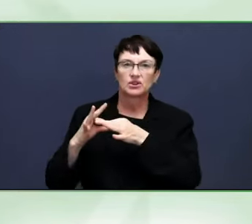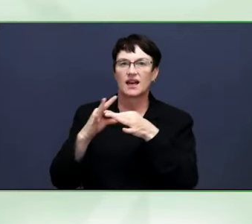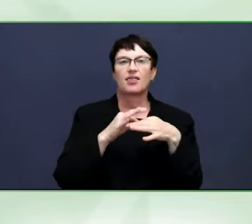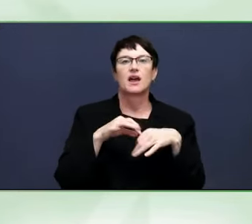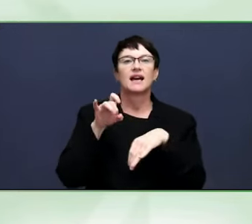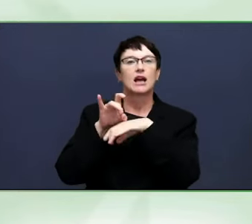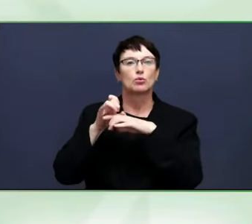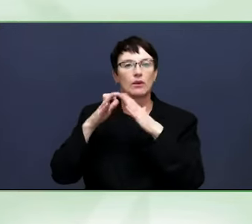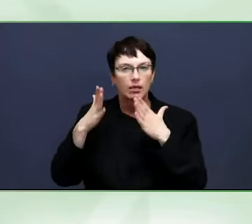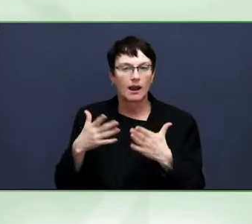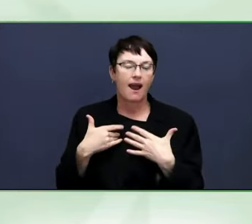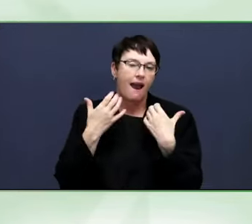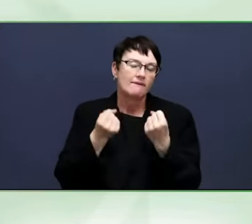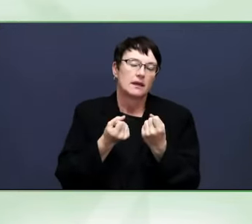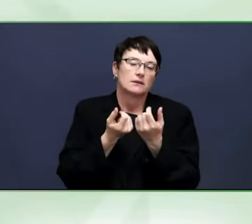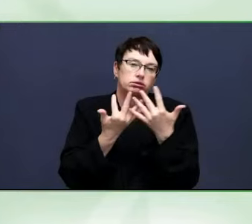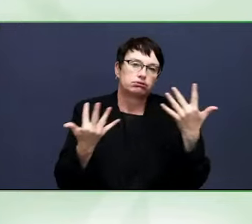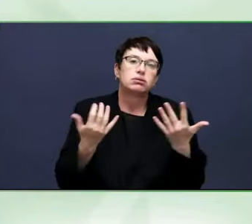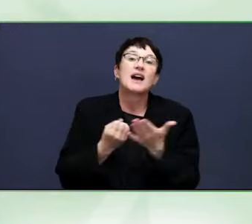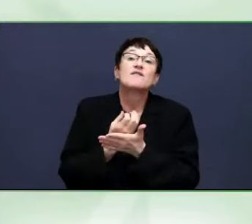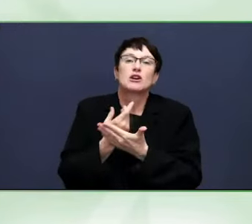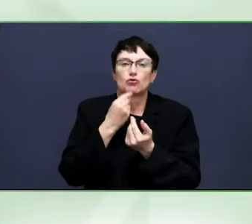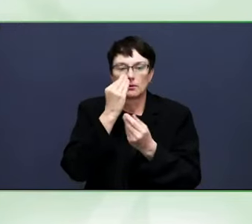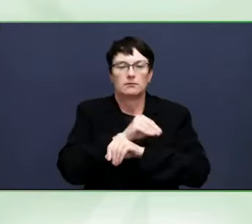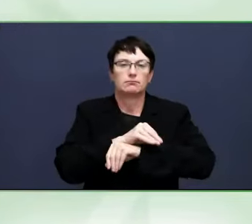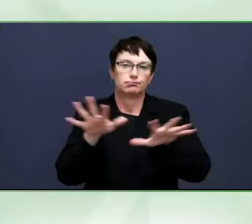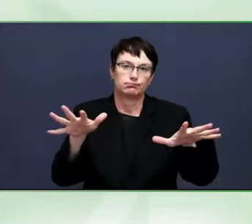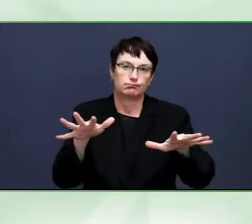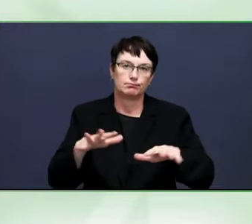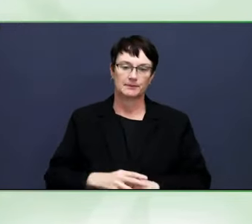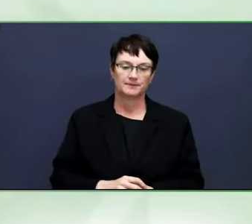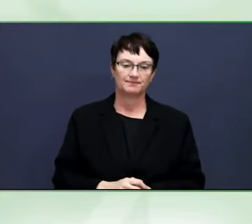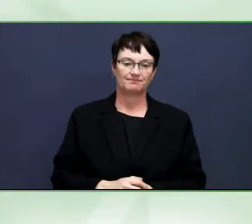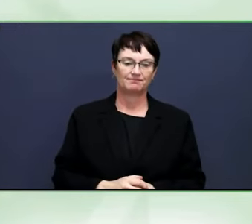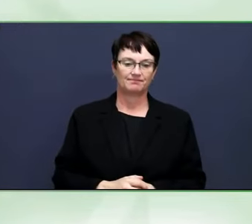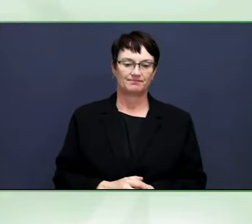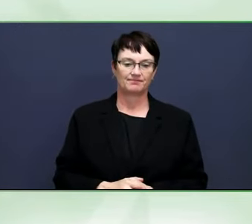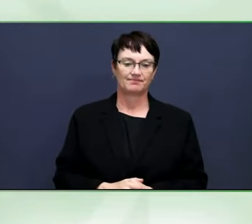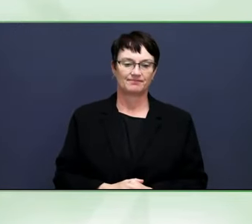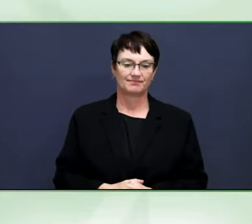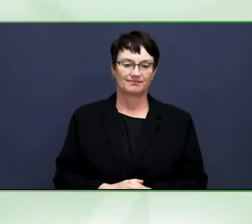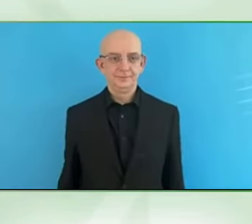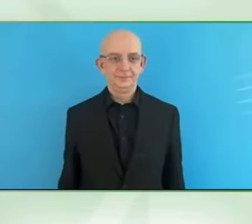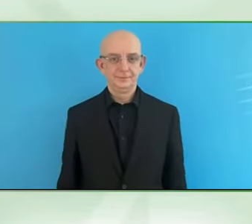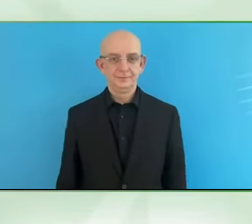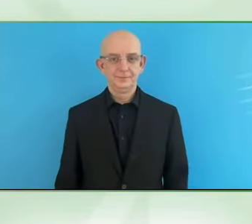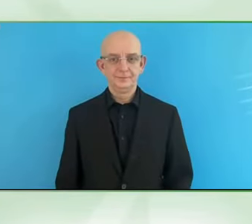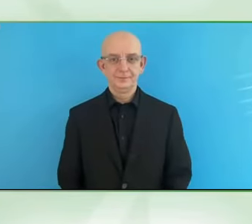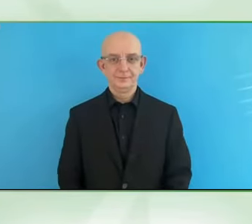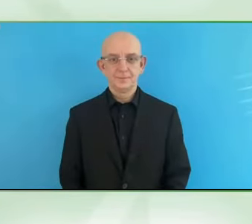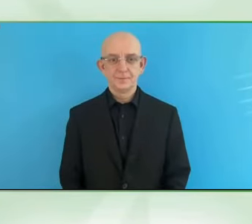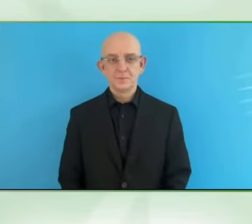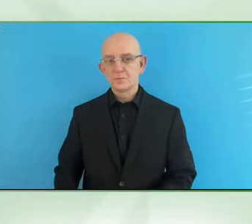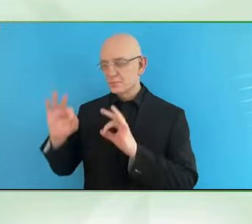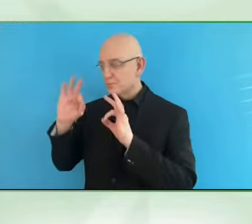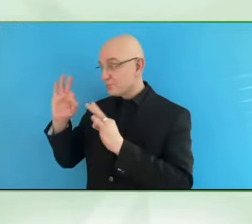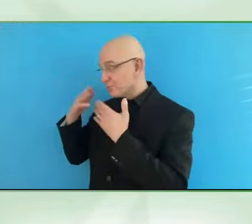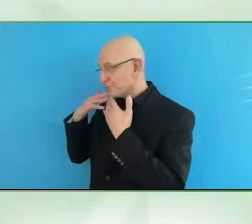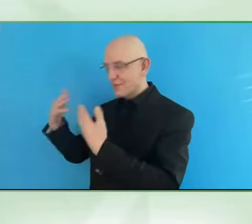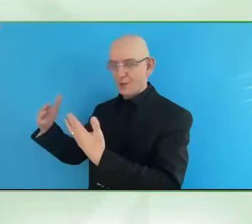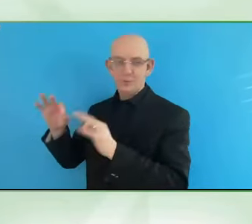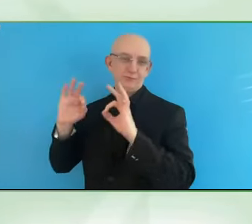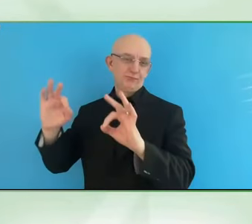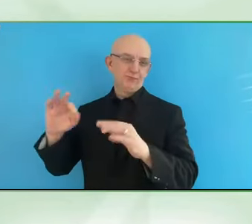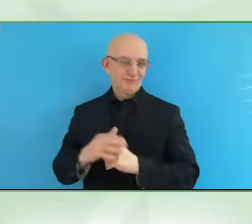Thanks, Elizabeth. And Germain. Okay, Elizabeth, my question would be, in your opinion, what are the most